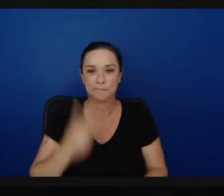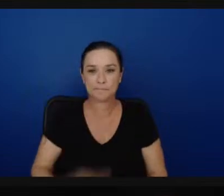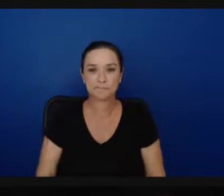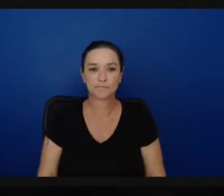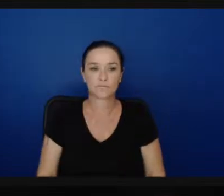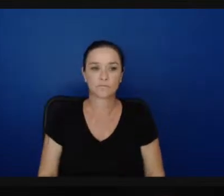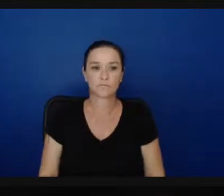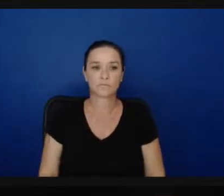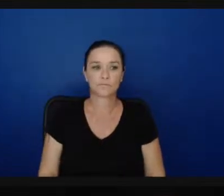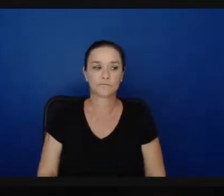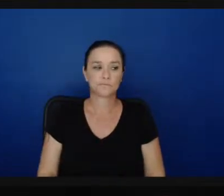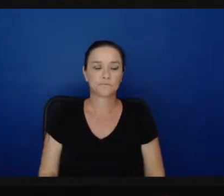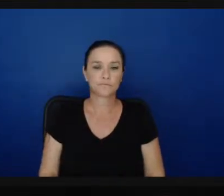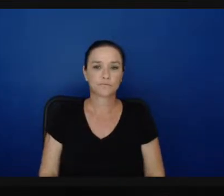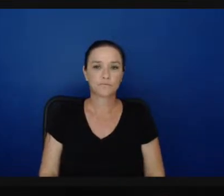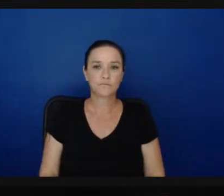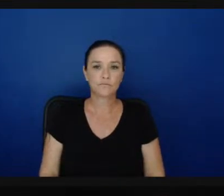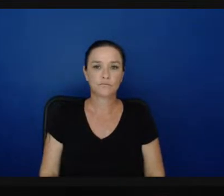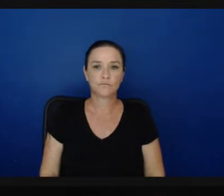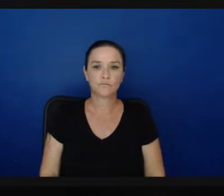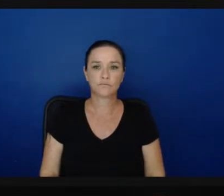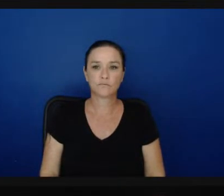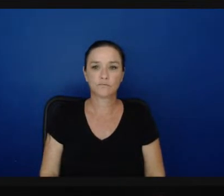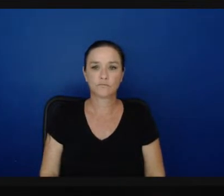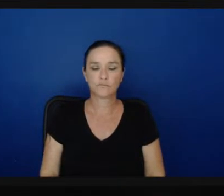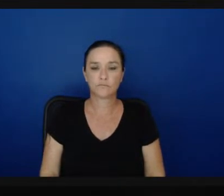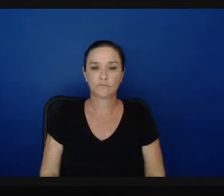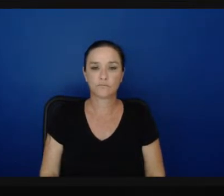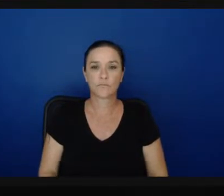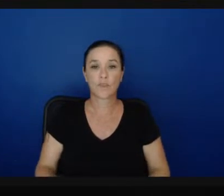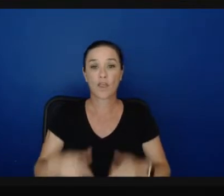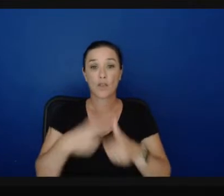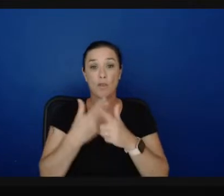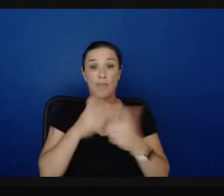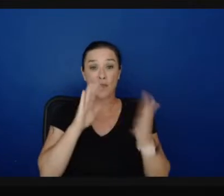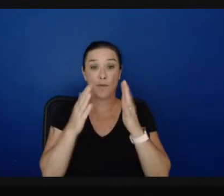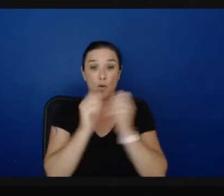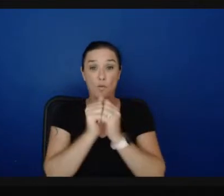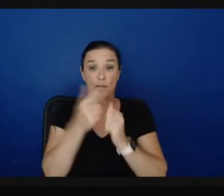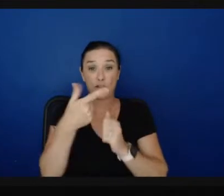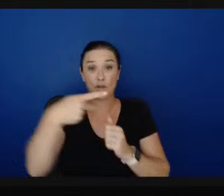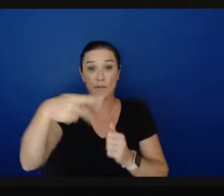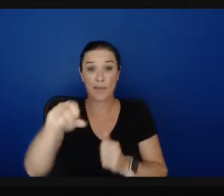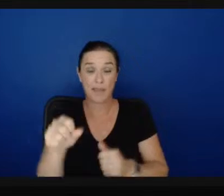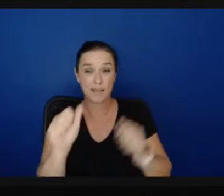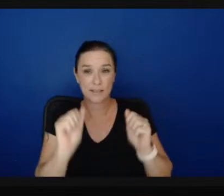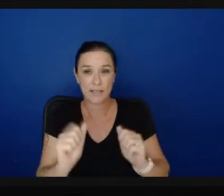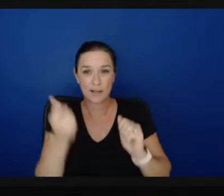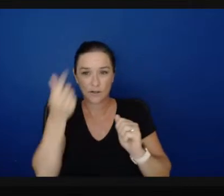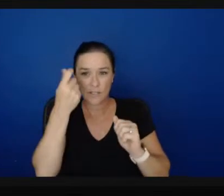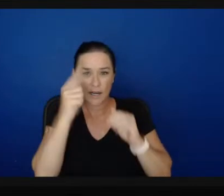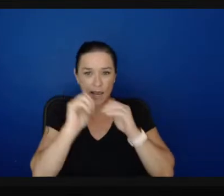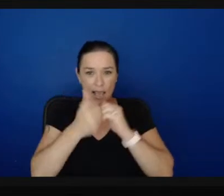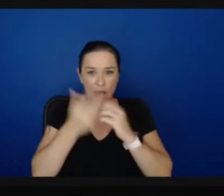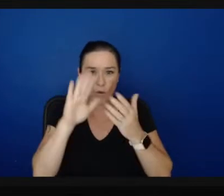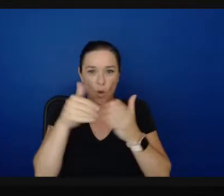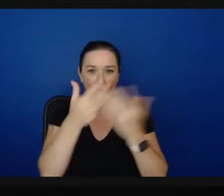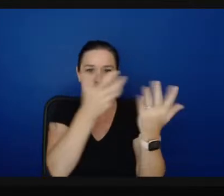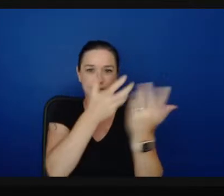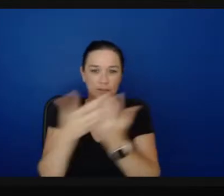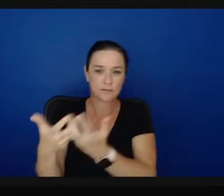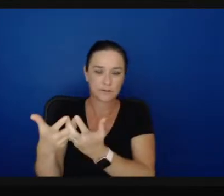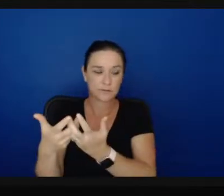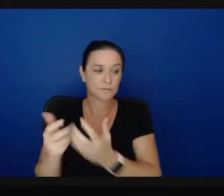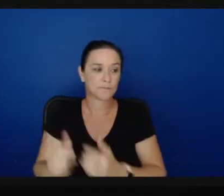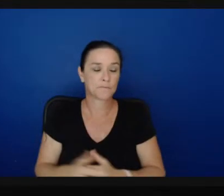to go through that one more time just so we can look at the GPS here and understand how that all fits together.